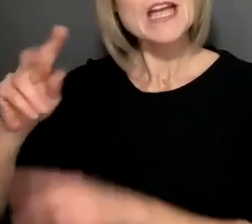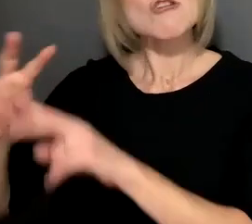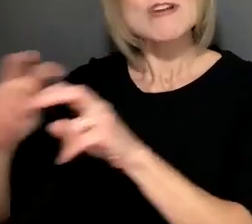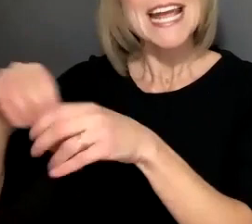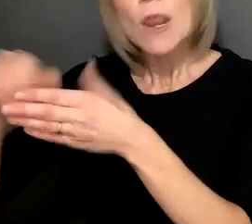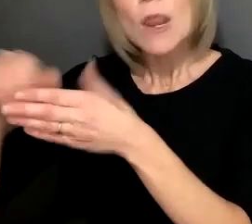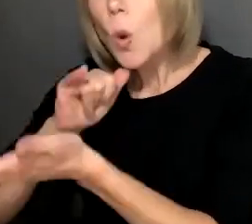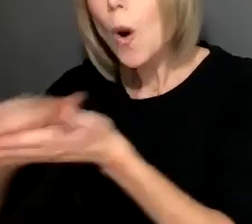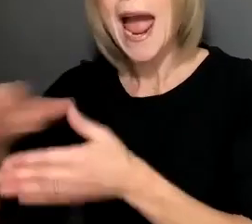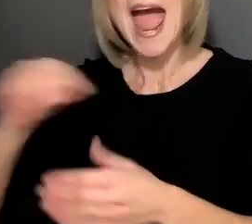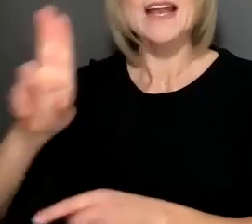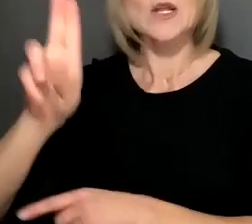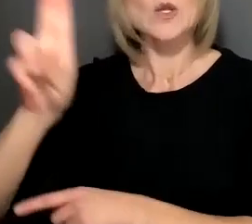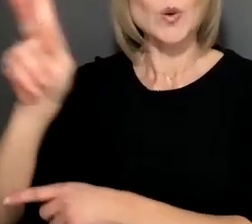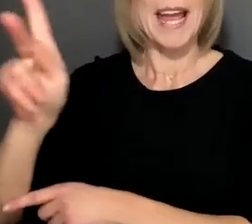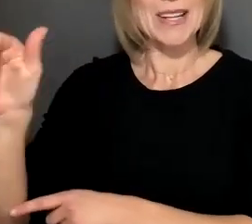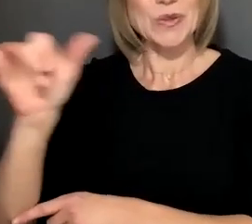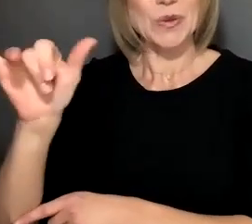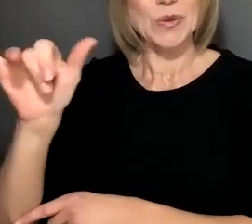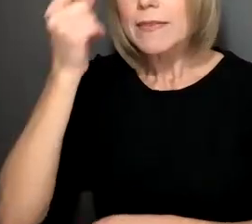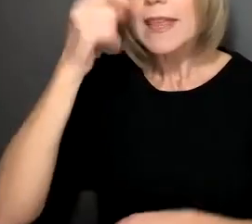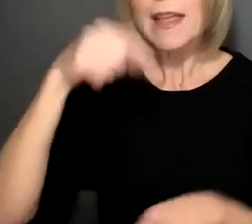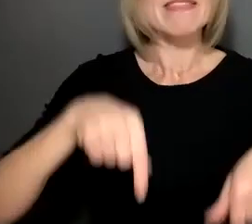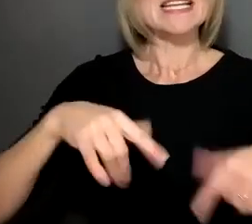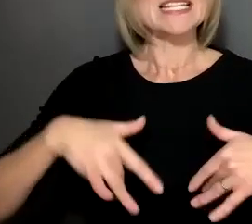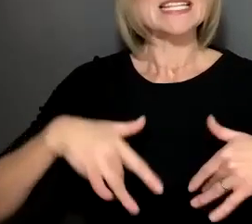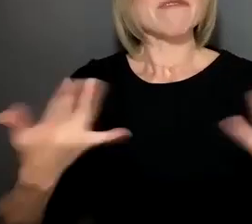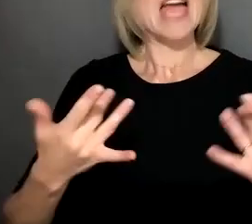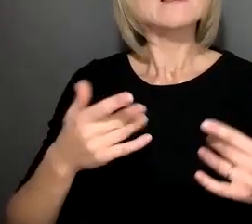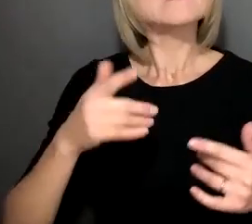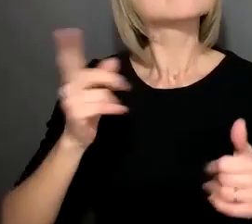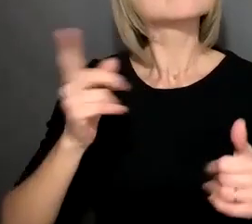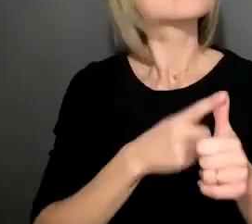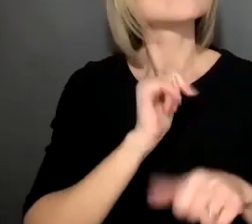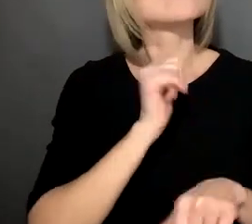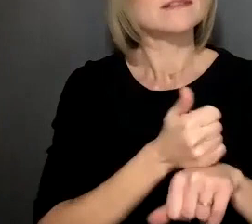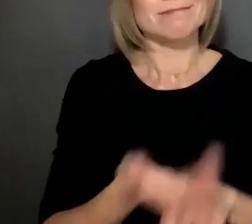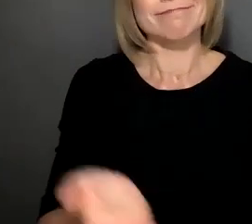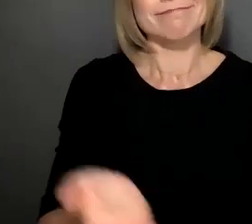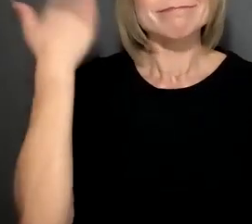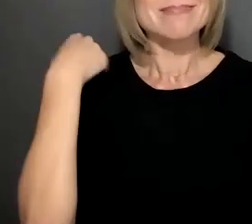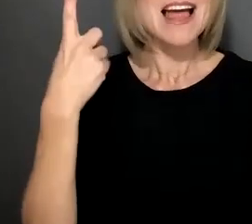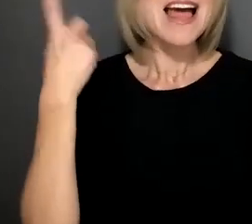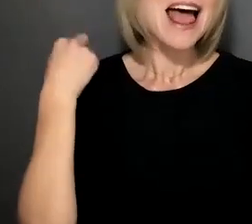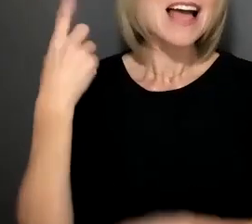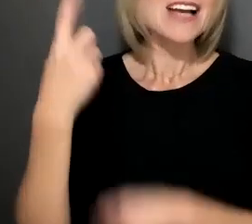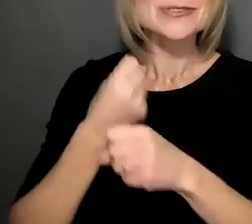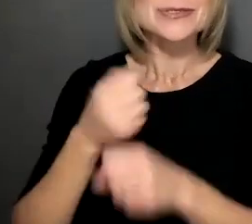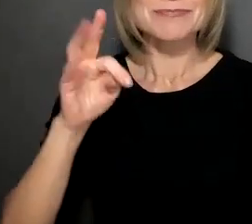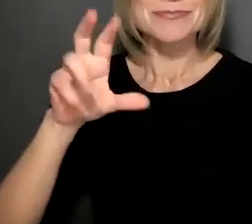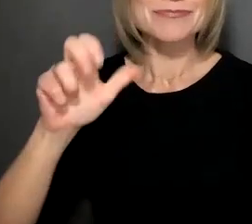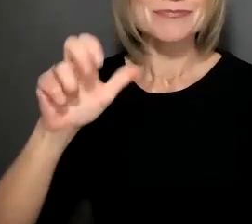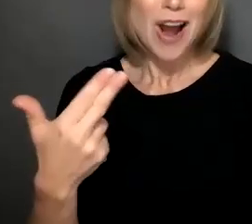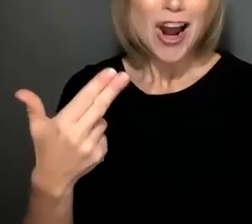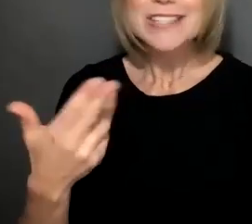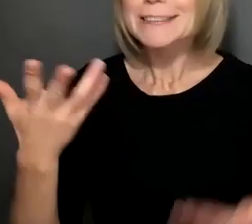event was originally scheduled as an in-person event for last March, but we are delighted to bring it to you tonight, and Sam